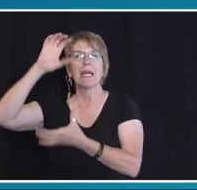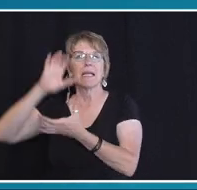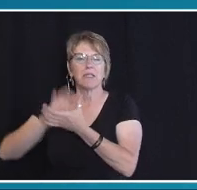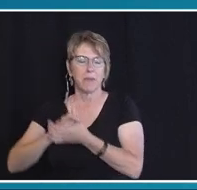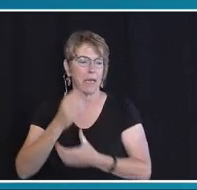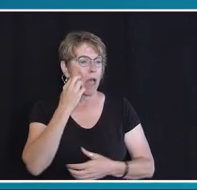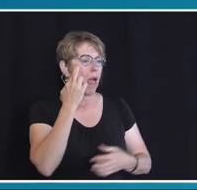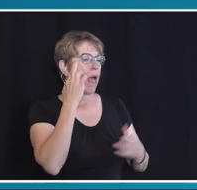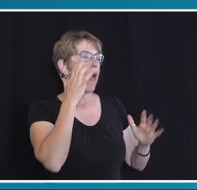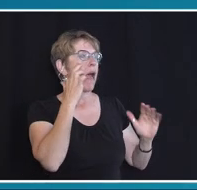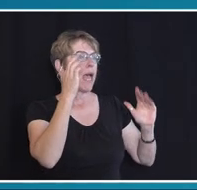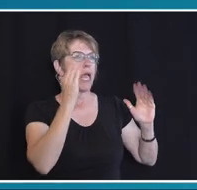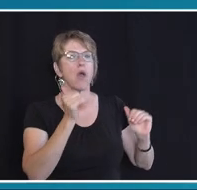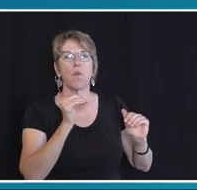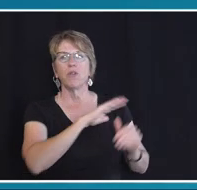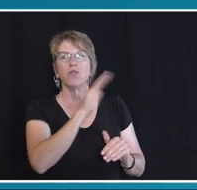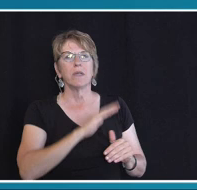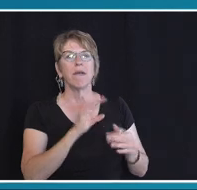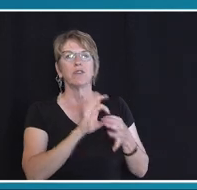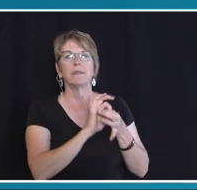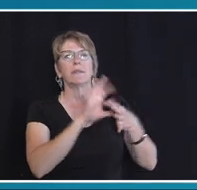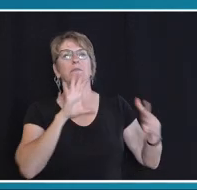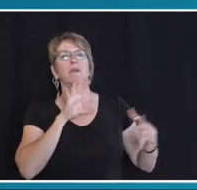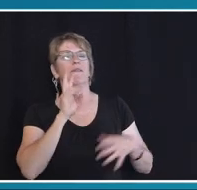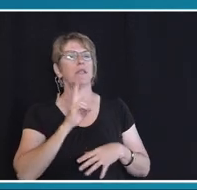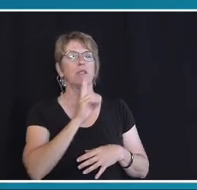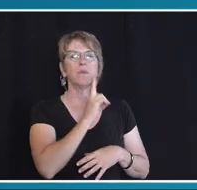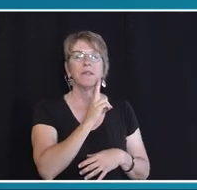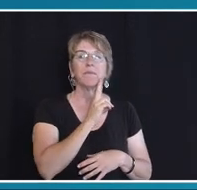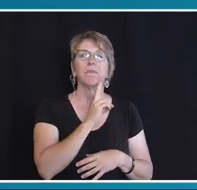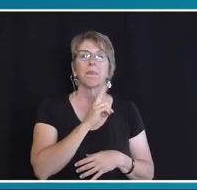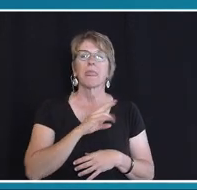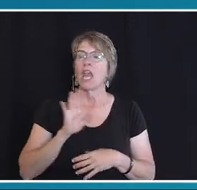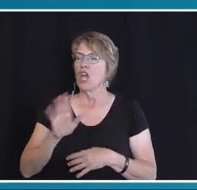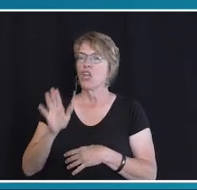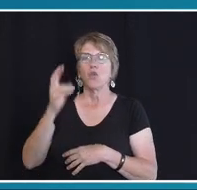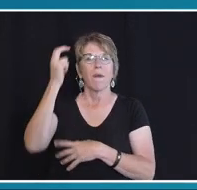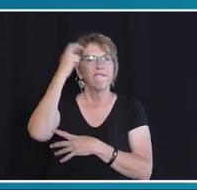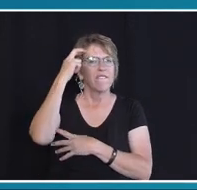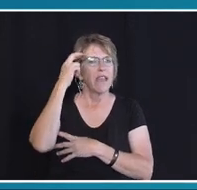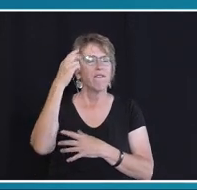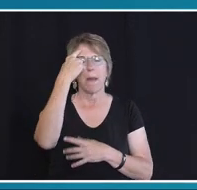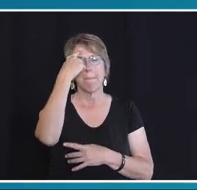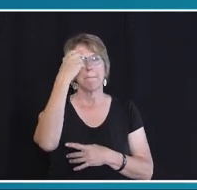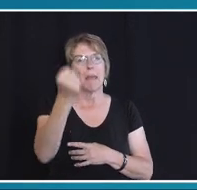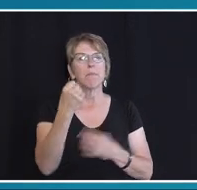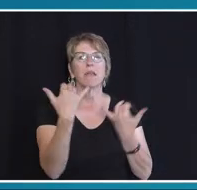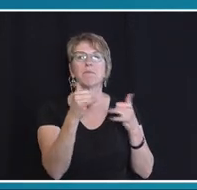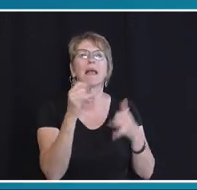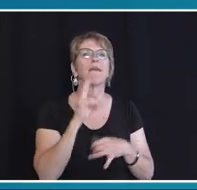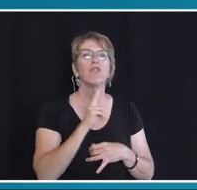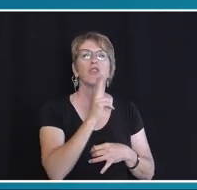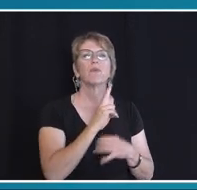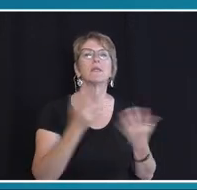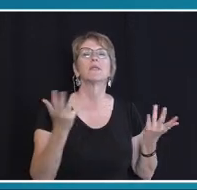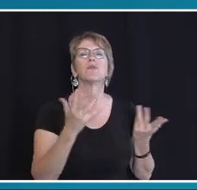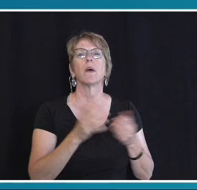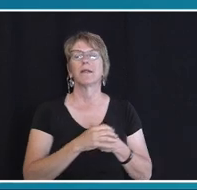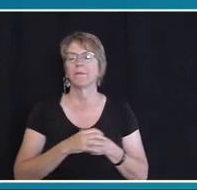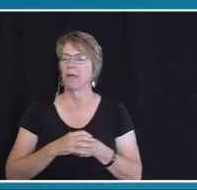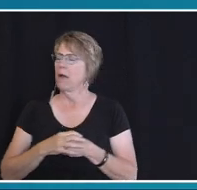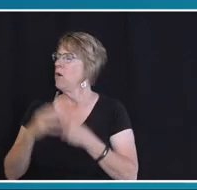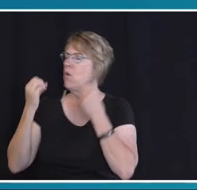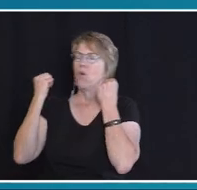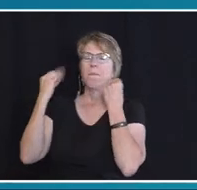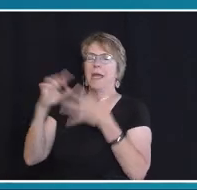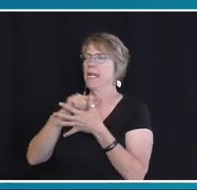never leave being part of the Twins. Now, through all those years, Michael, what's a favorite memory you have from playing for the Minnesota Twins? There's